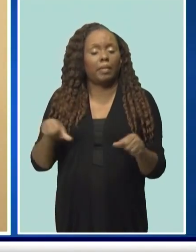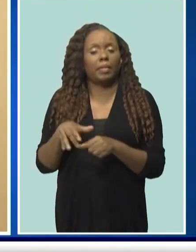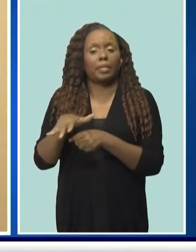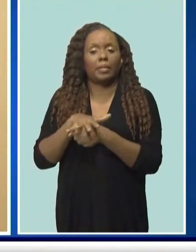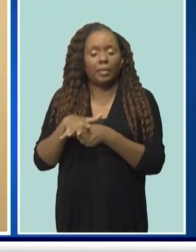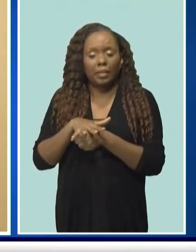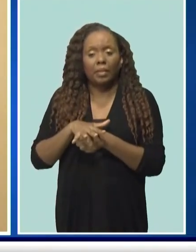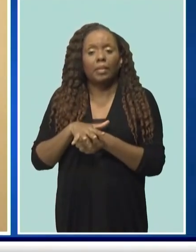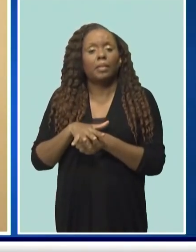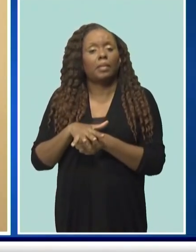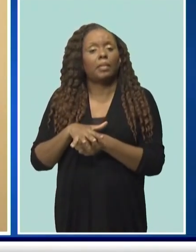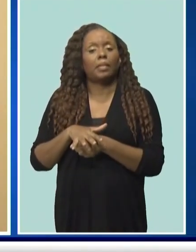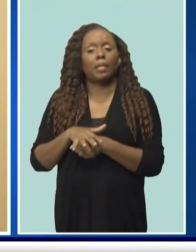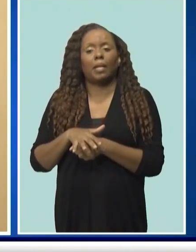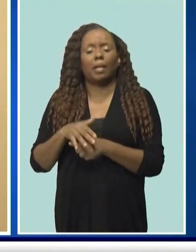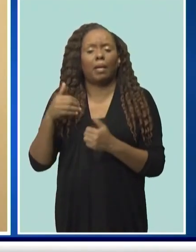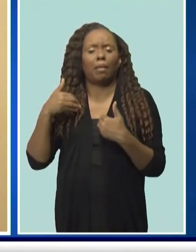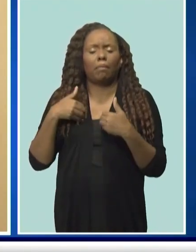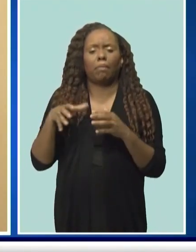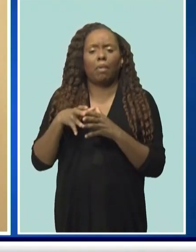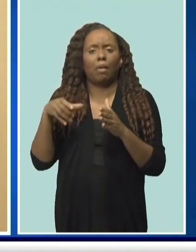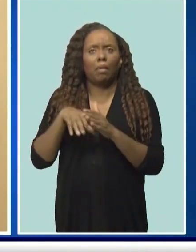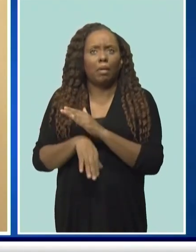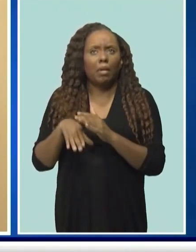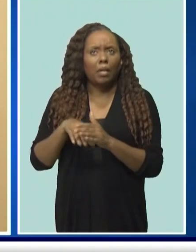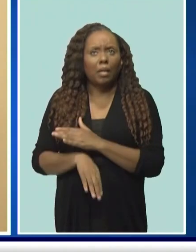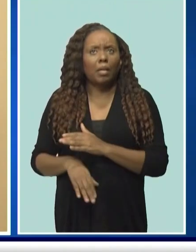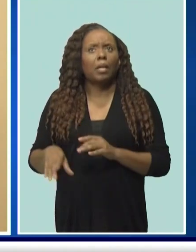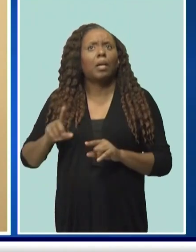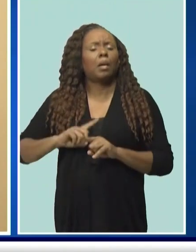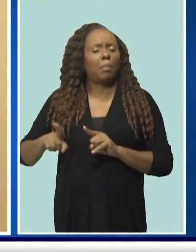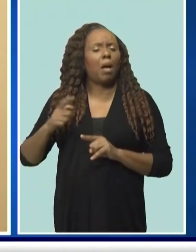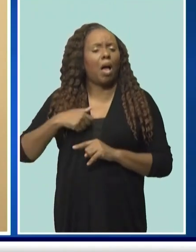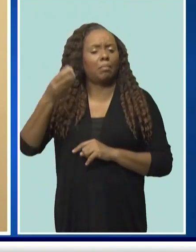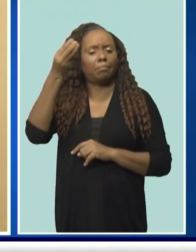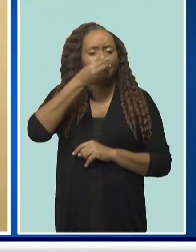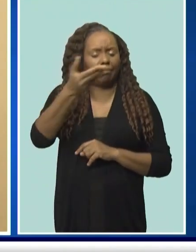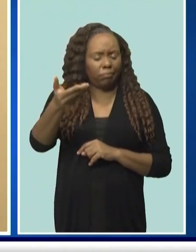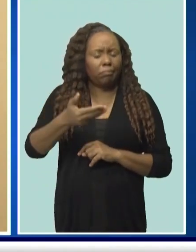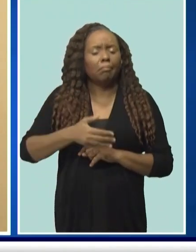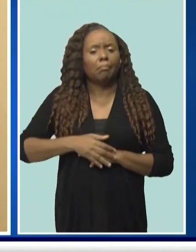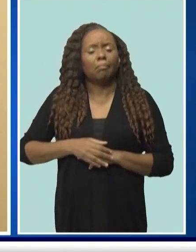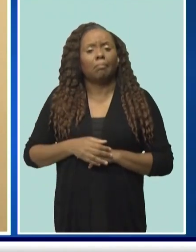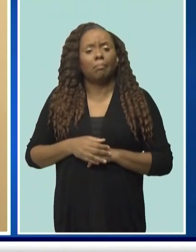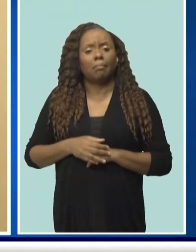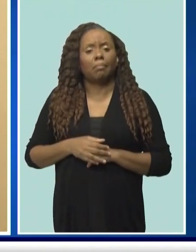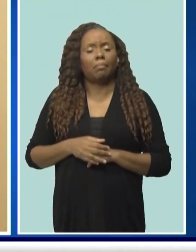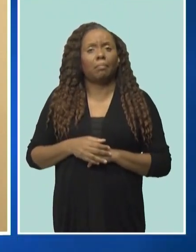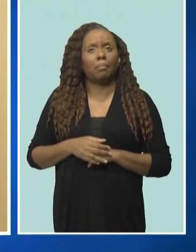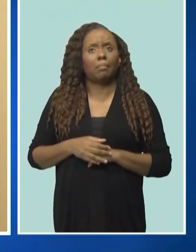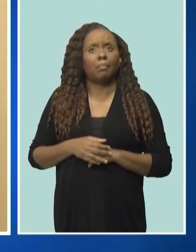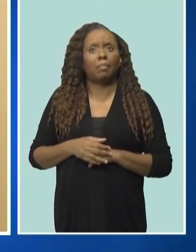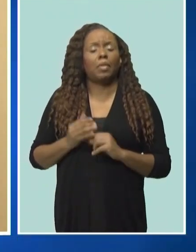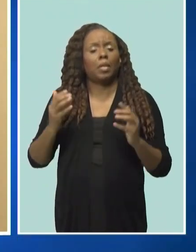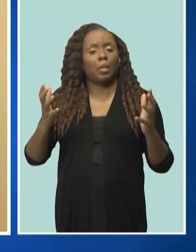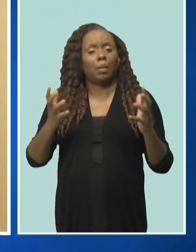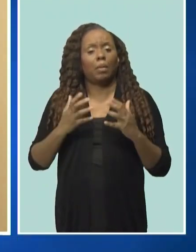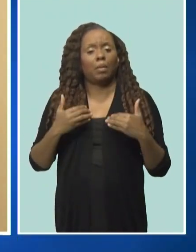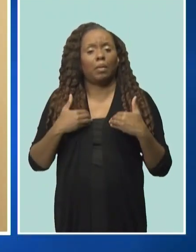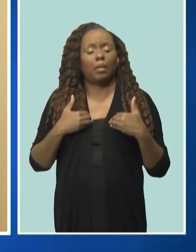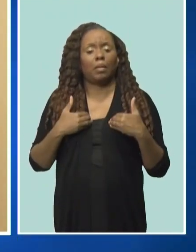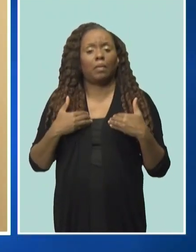the road, and I guess you all wanted first to hear about what I'm thinking of doing. It is doing a healing sessions